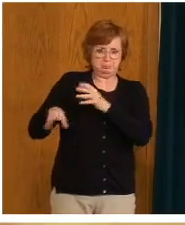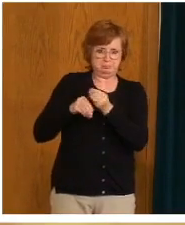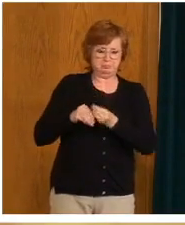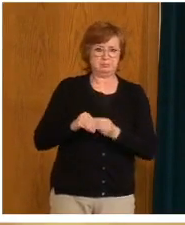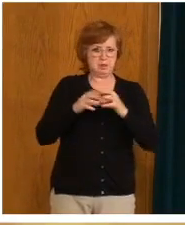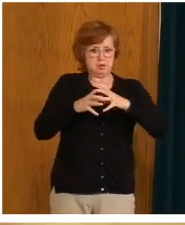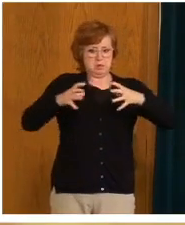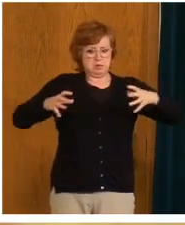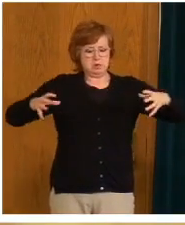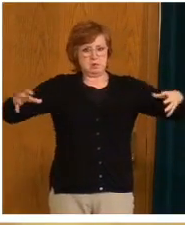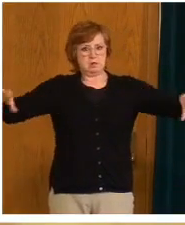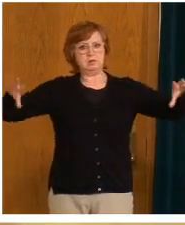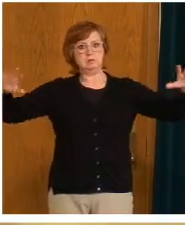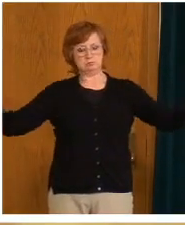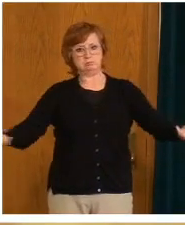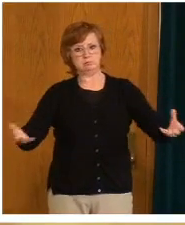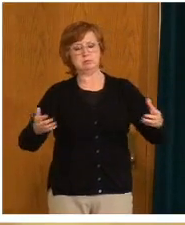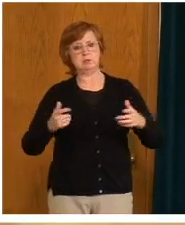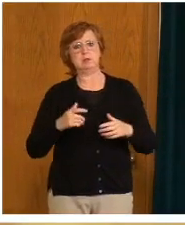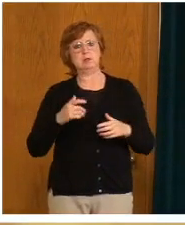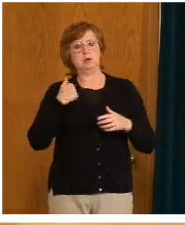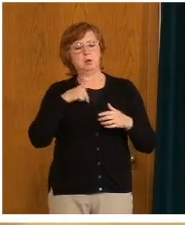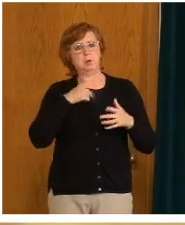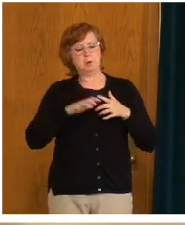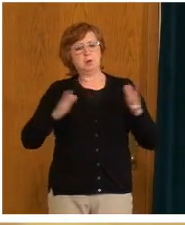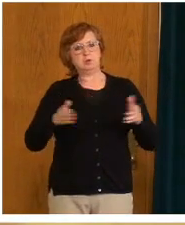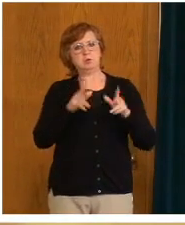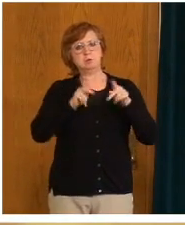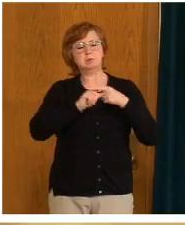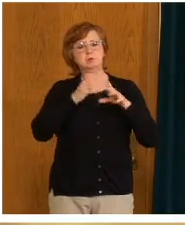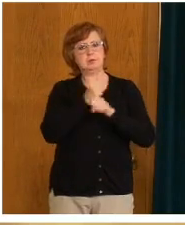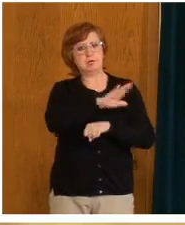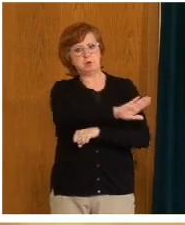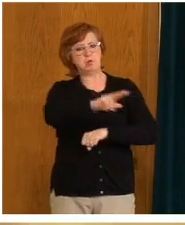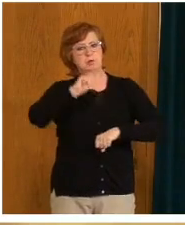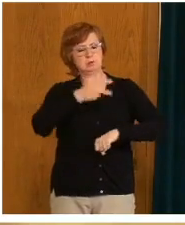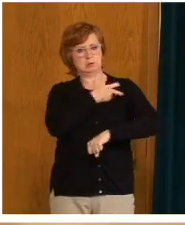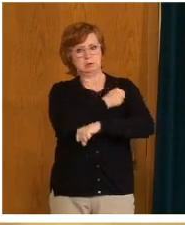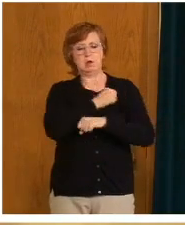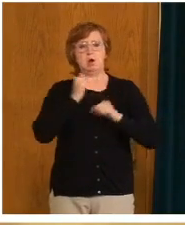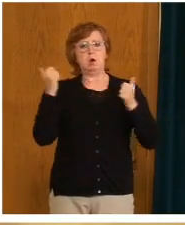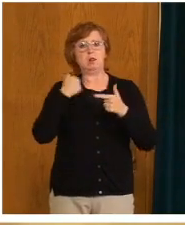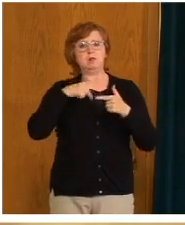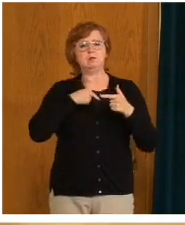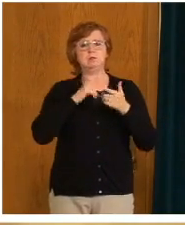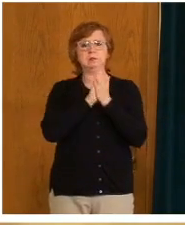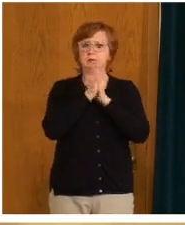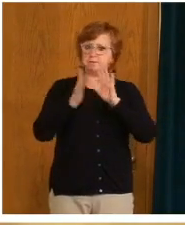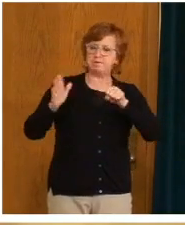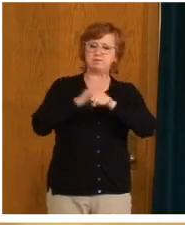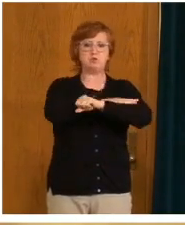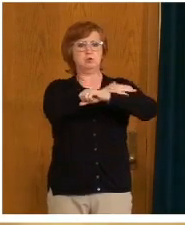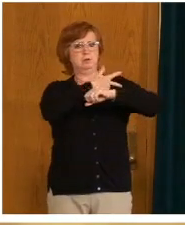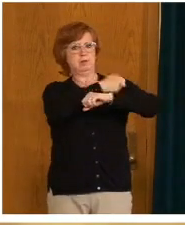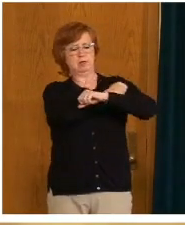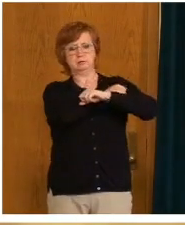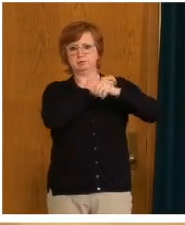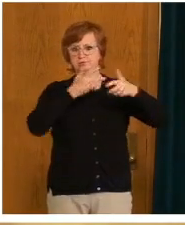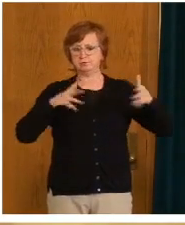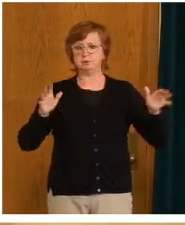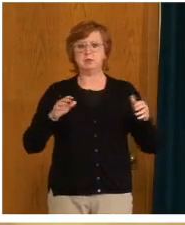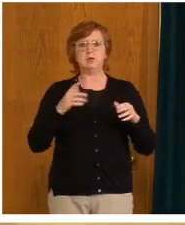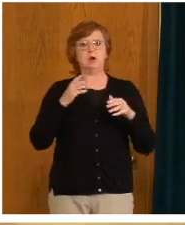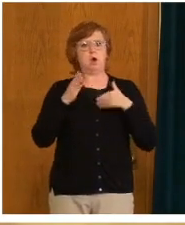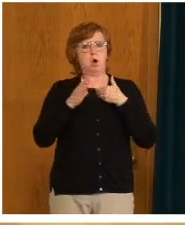shot, so that we all are fully vaccinated and fully protected against this virus. Almost everyone will have a chance to get their second